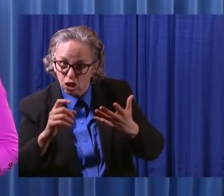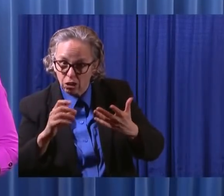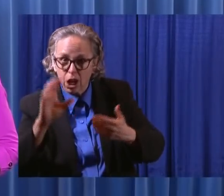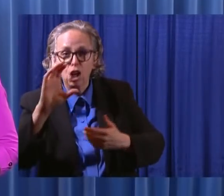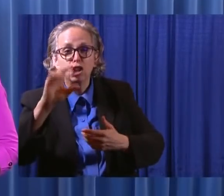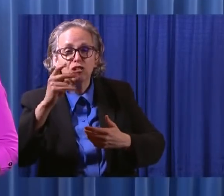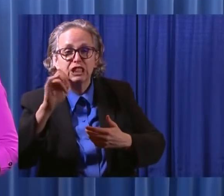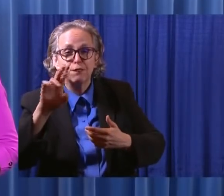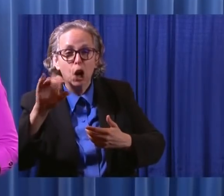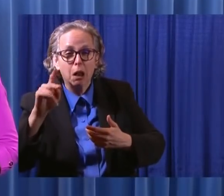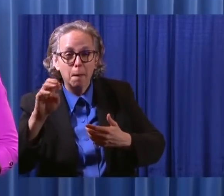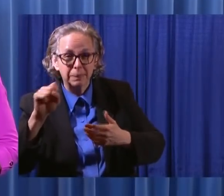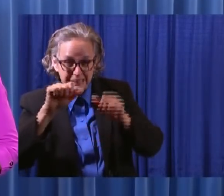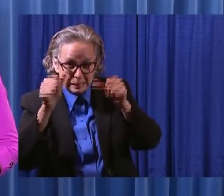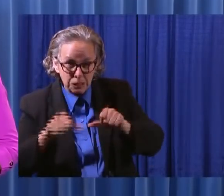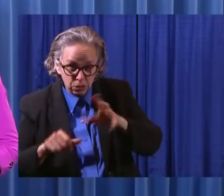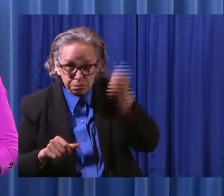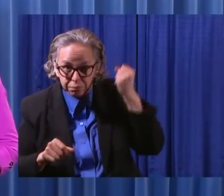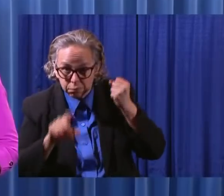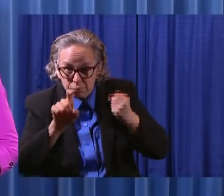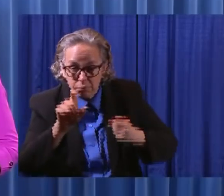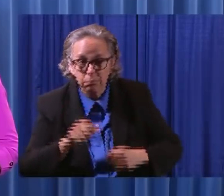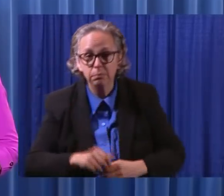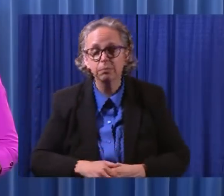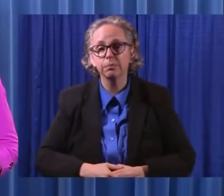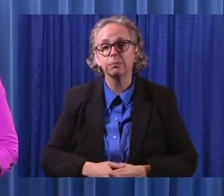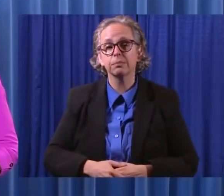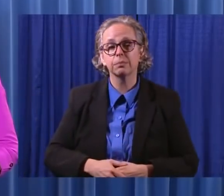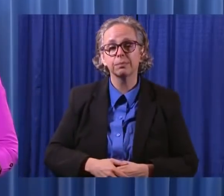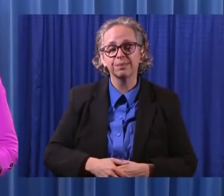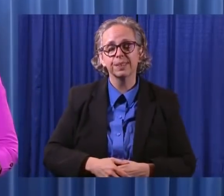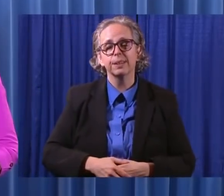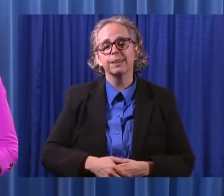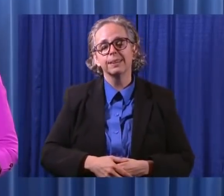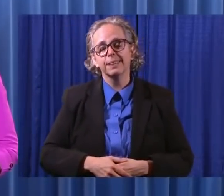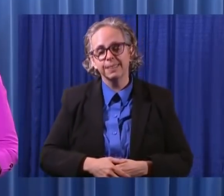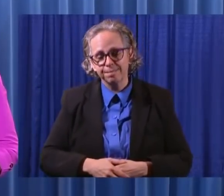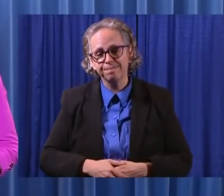Look, I don't, I understand,